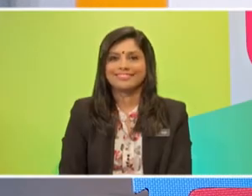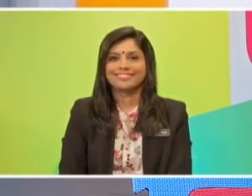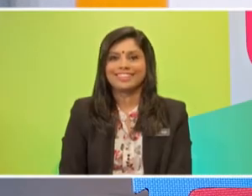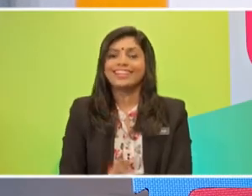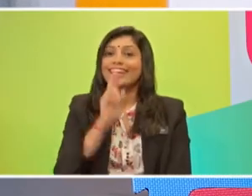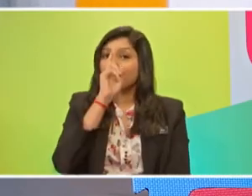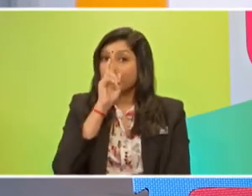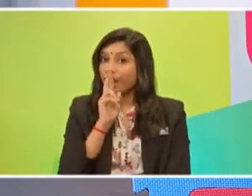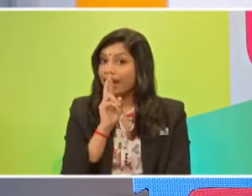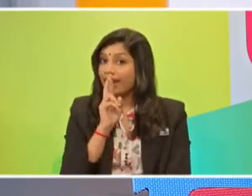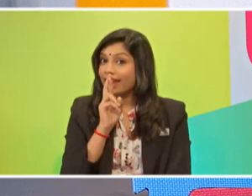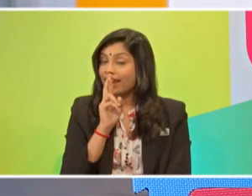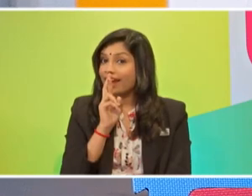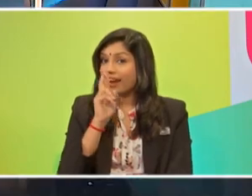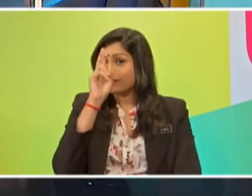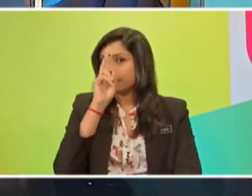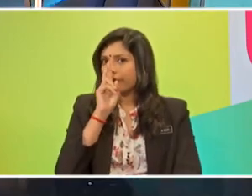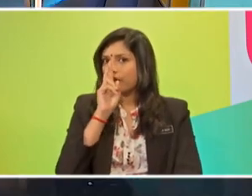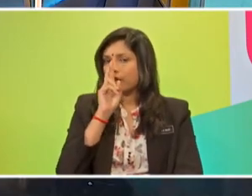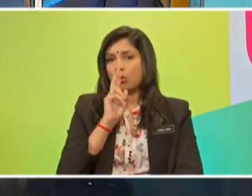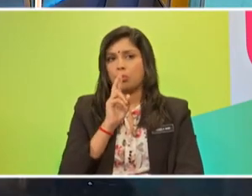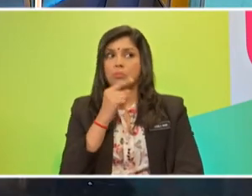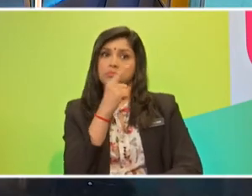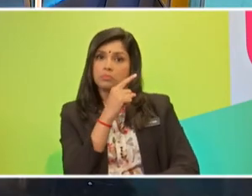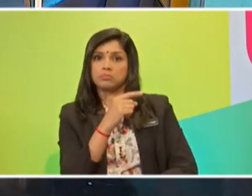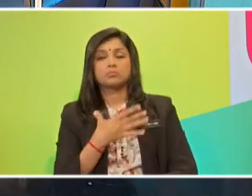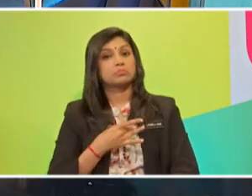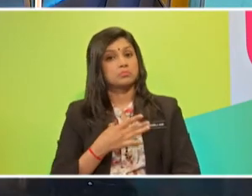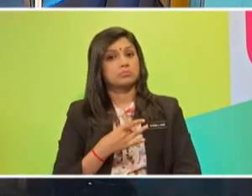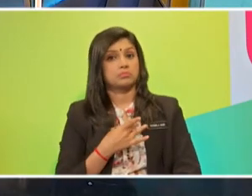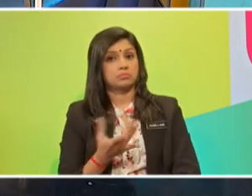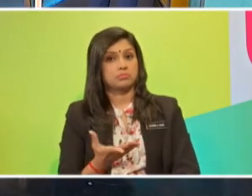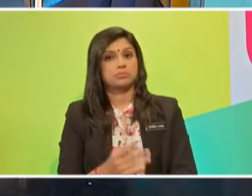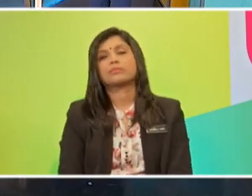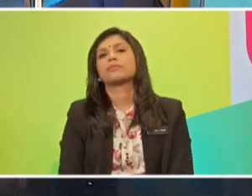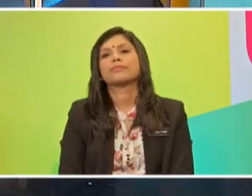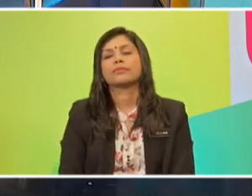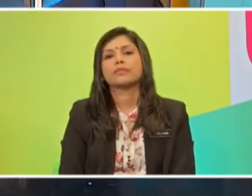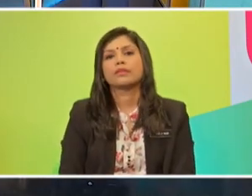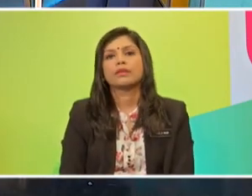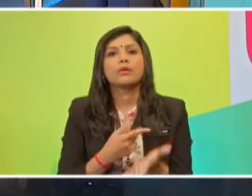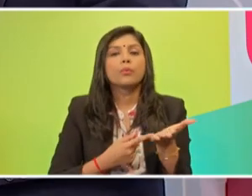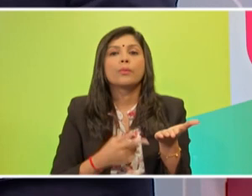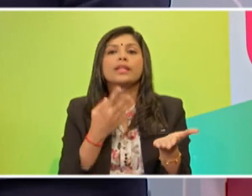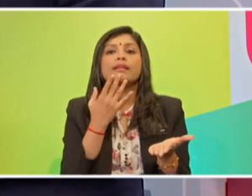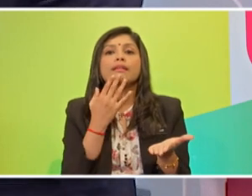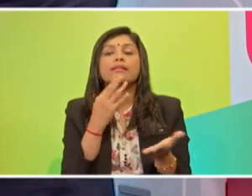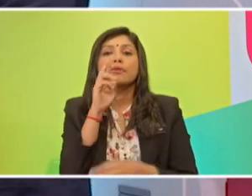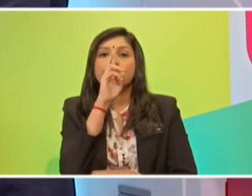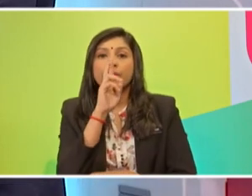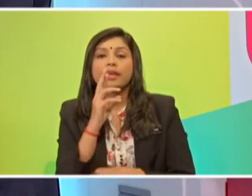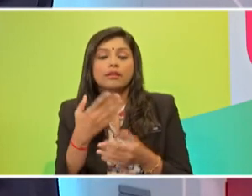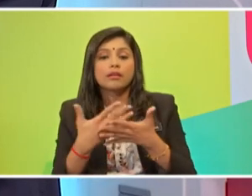it's red. Red, my favorite color. Okay, tell me all the letters in red. Okay, so we